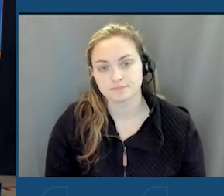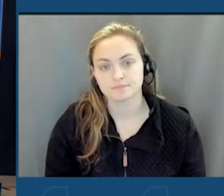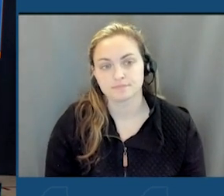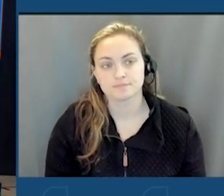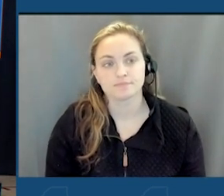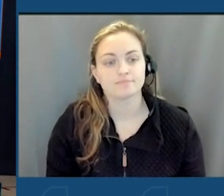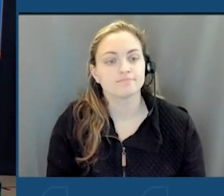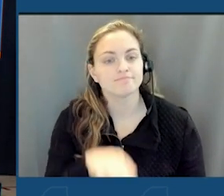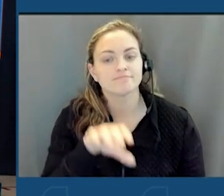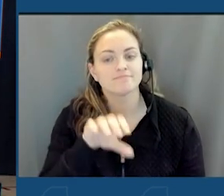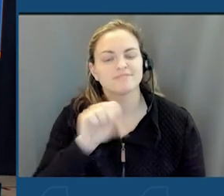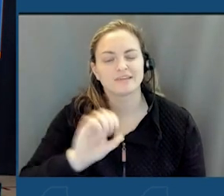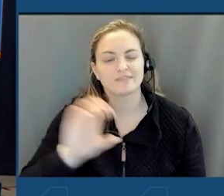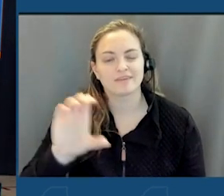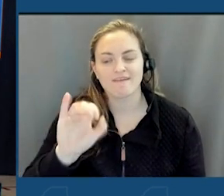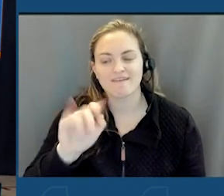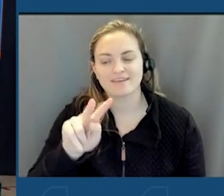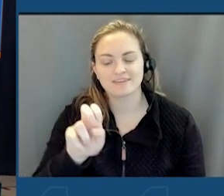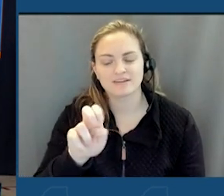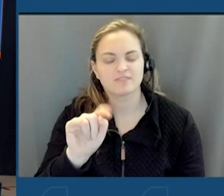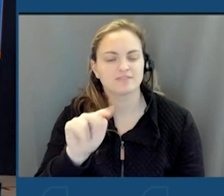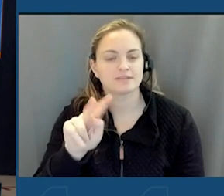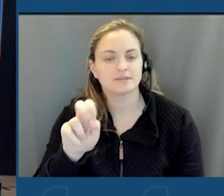Suffolk County Executive, Steve Bellone.